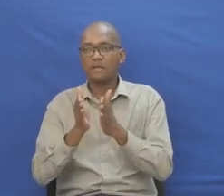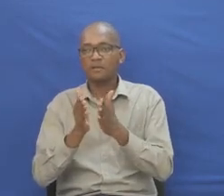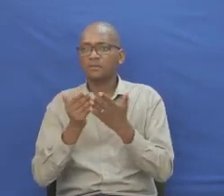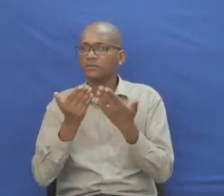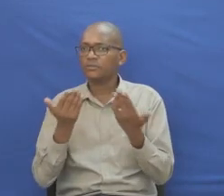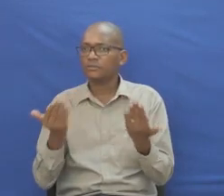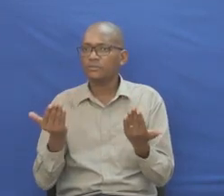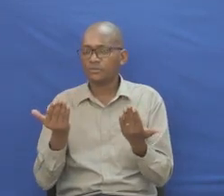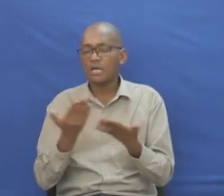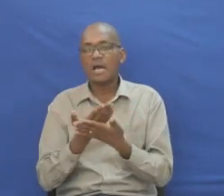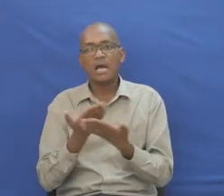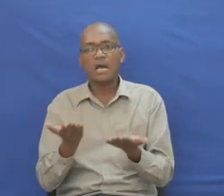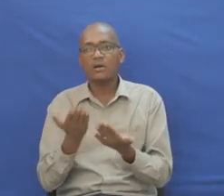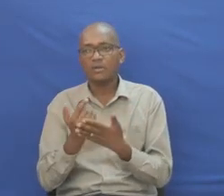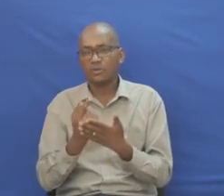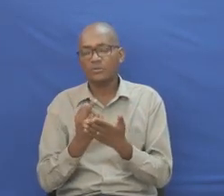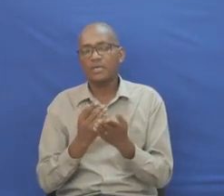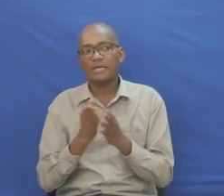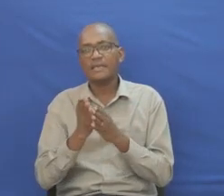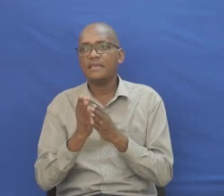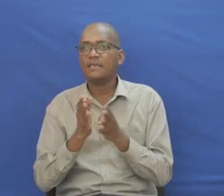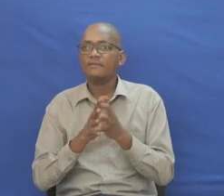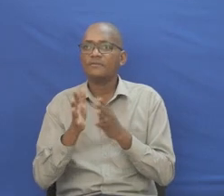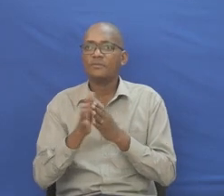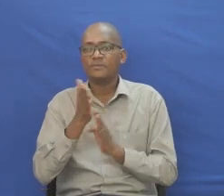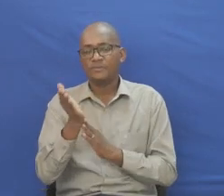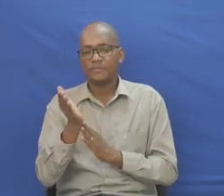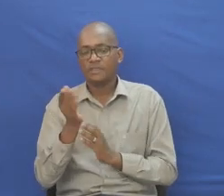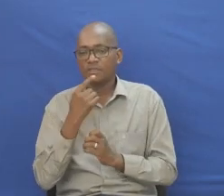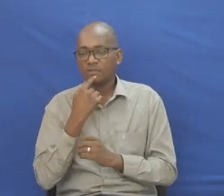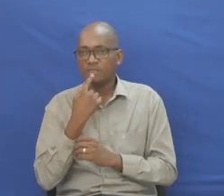it? Generally, we say this. Generally,